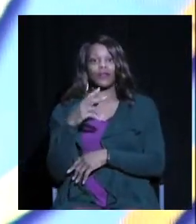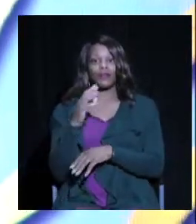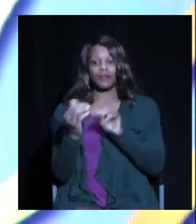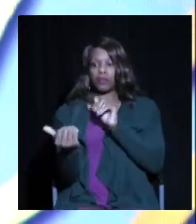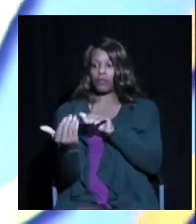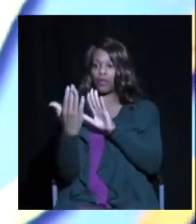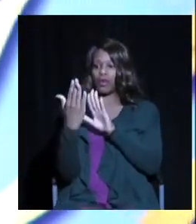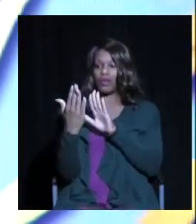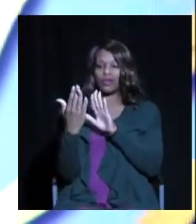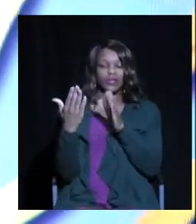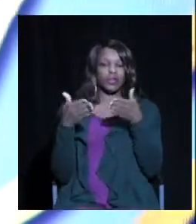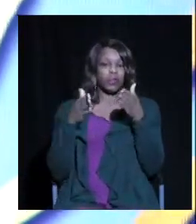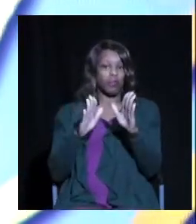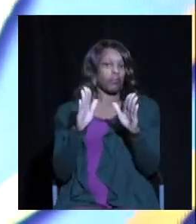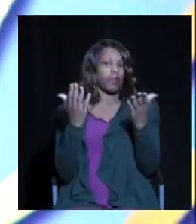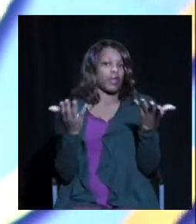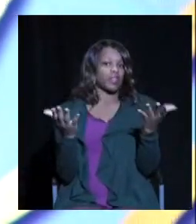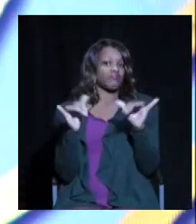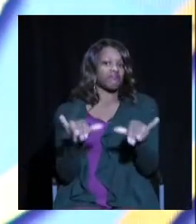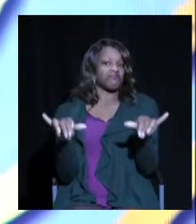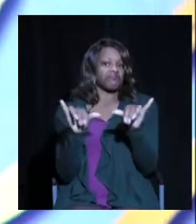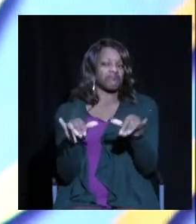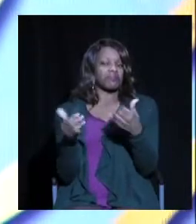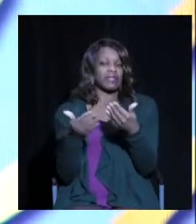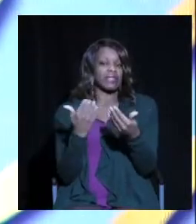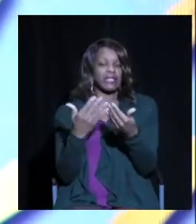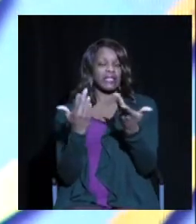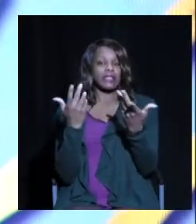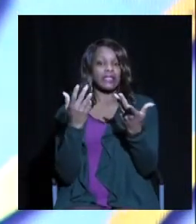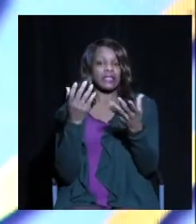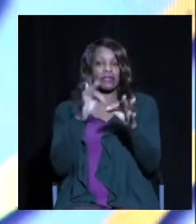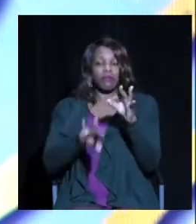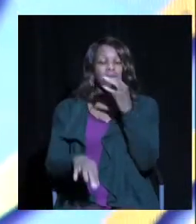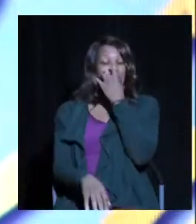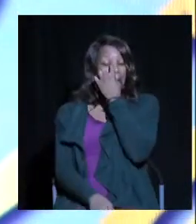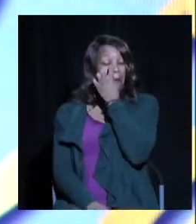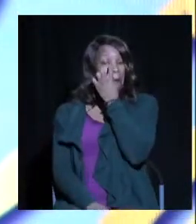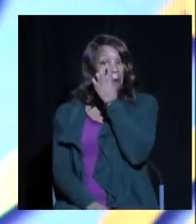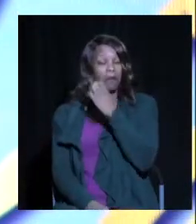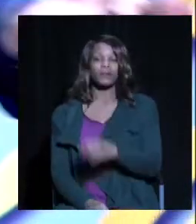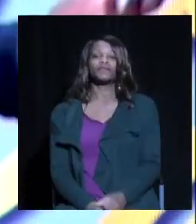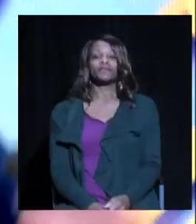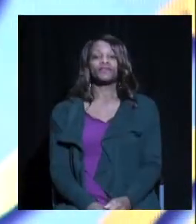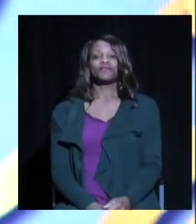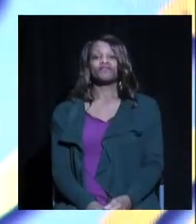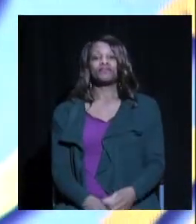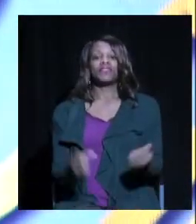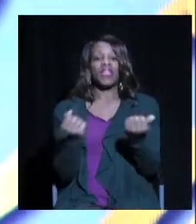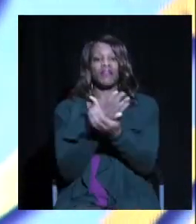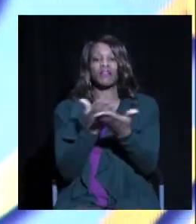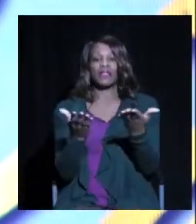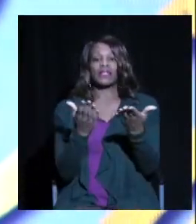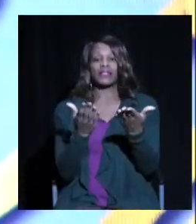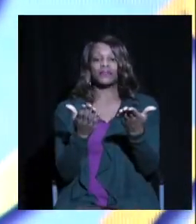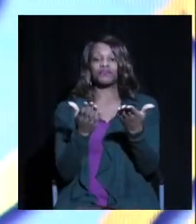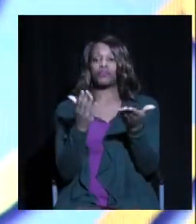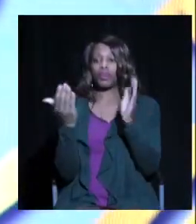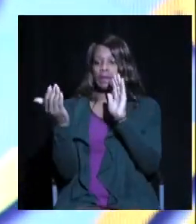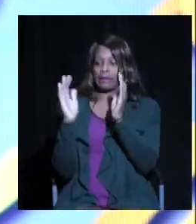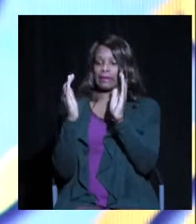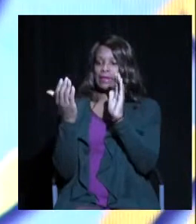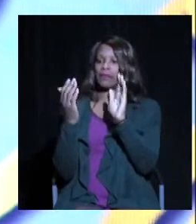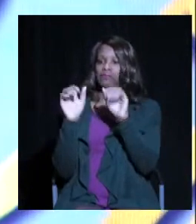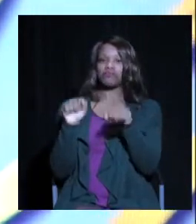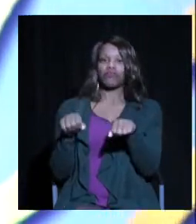the way things are. We assume that whatever we see is the way things are, that things are what they seem. Maybe that's an easier way to say